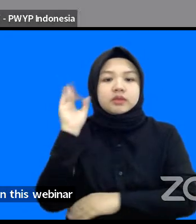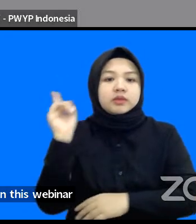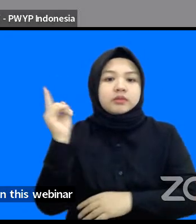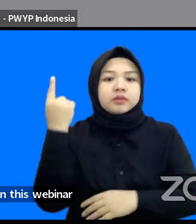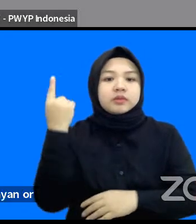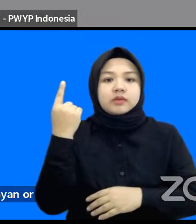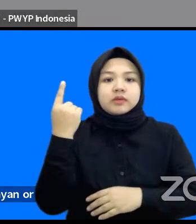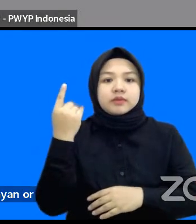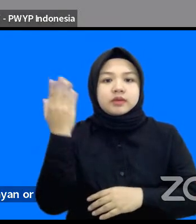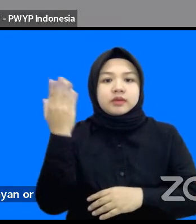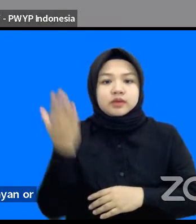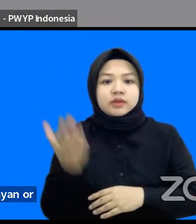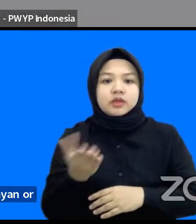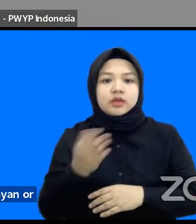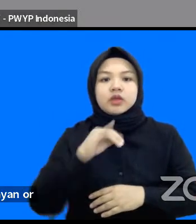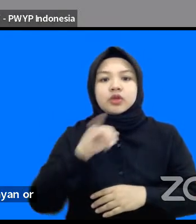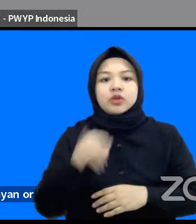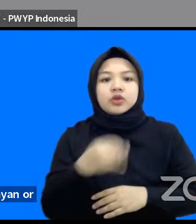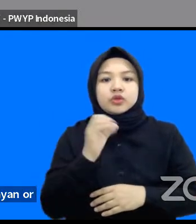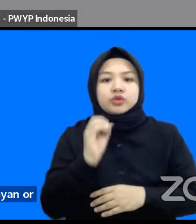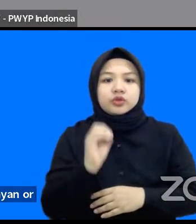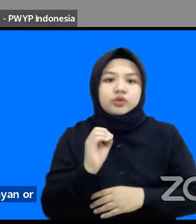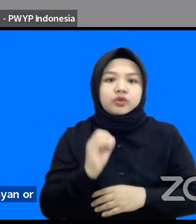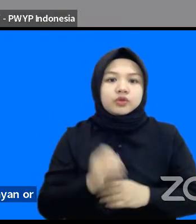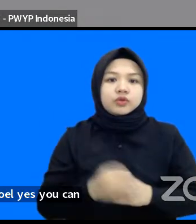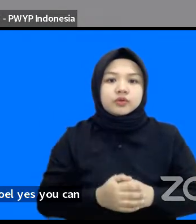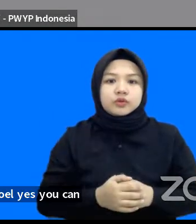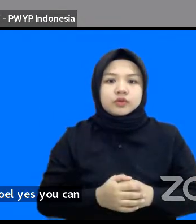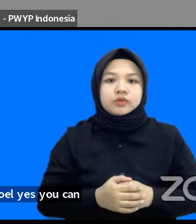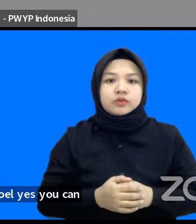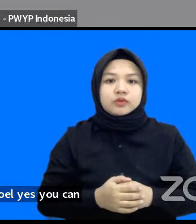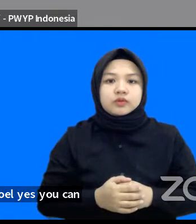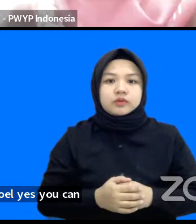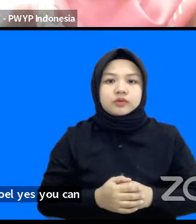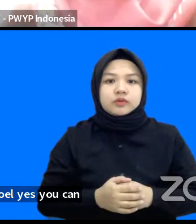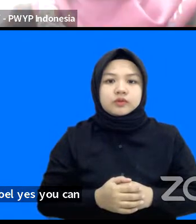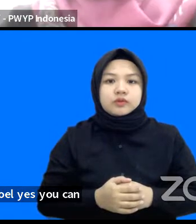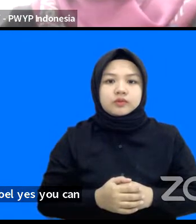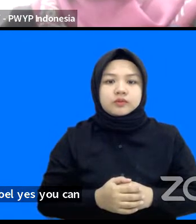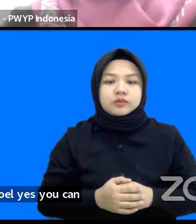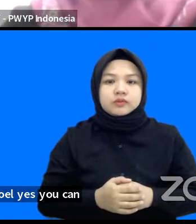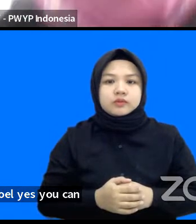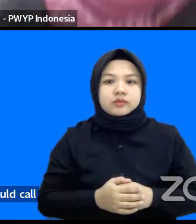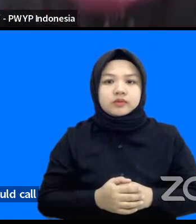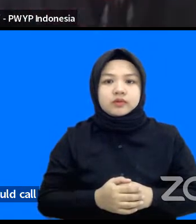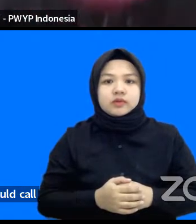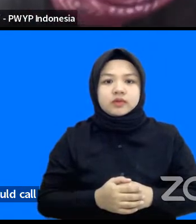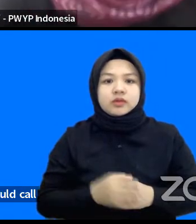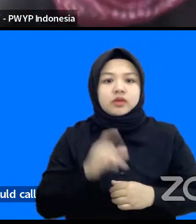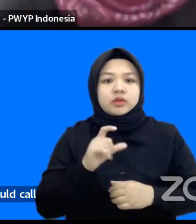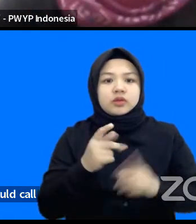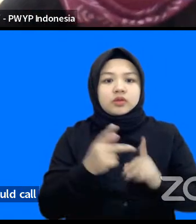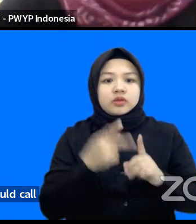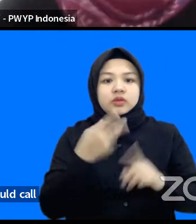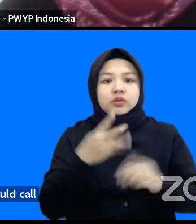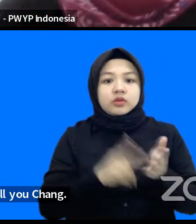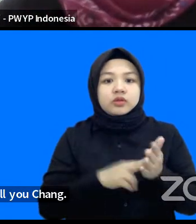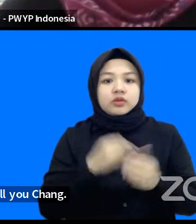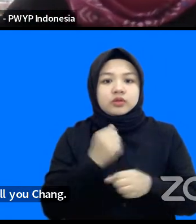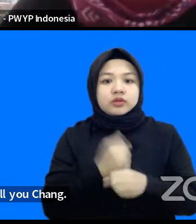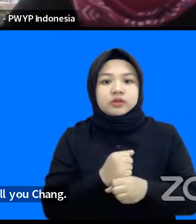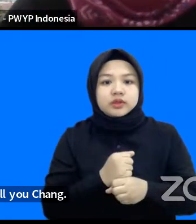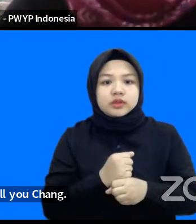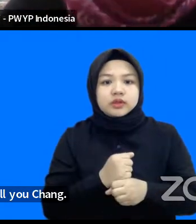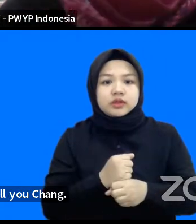Joel. Yes, you can see Joel or Cheng. Maybe I should call you Cheng instead of Joel.